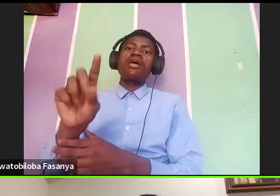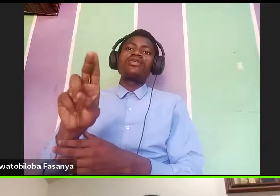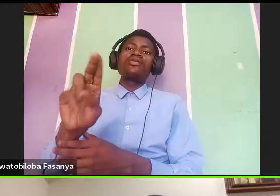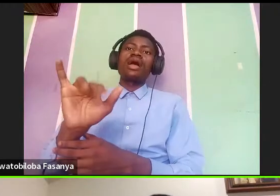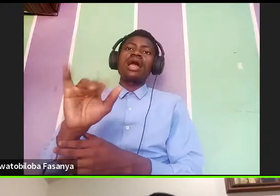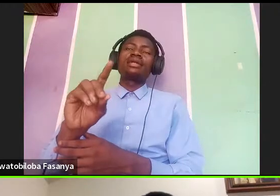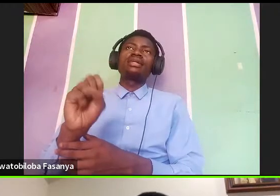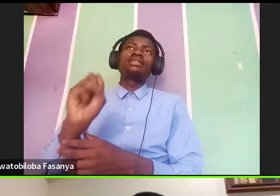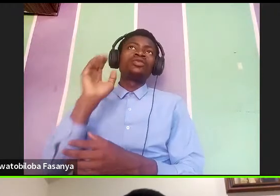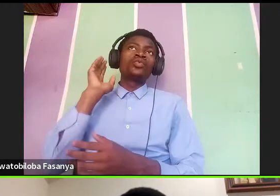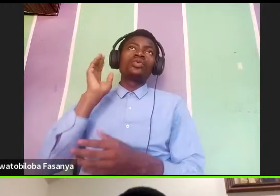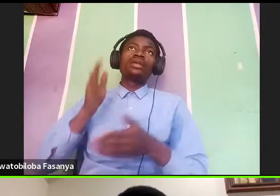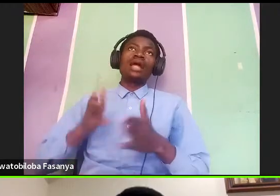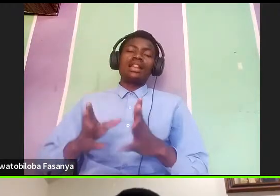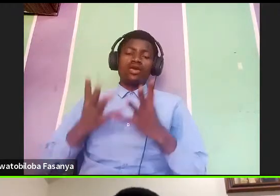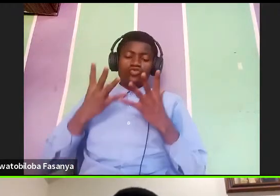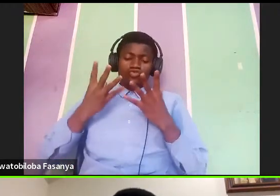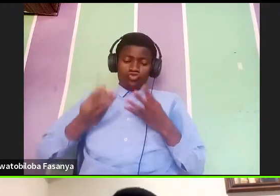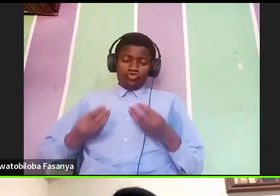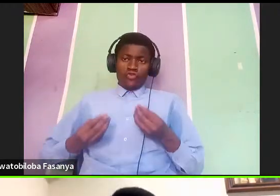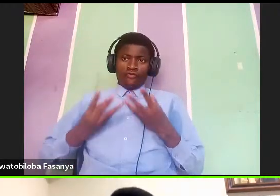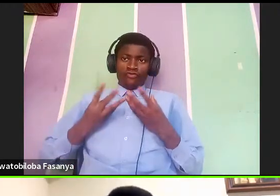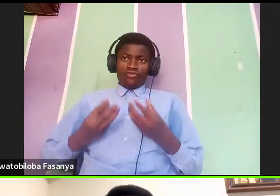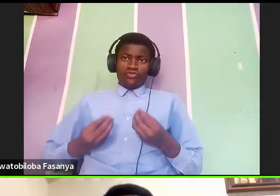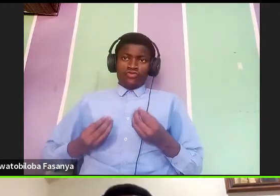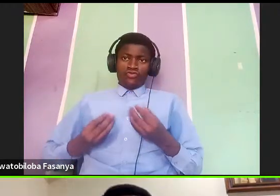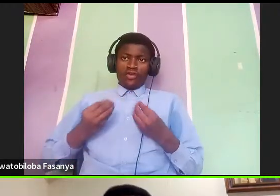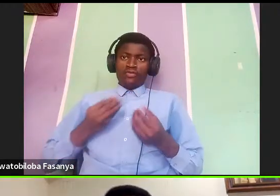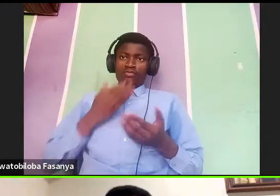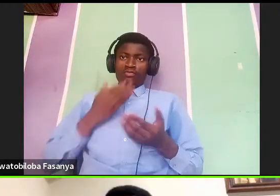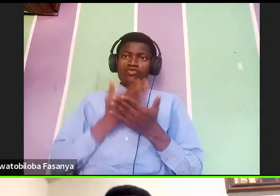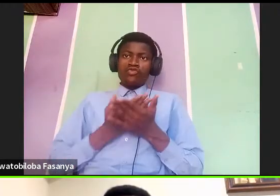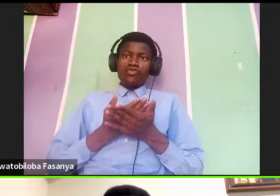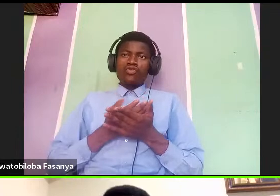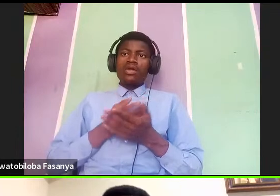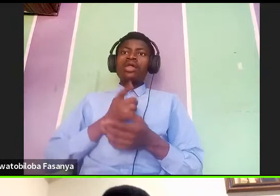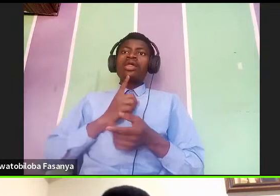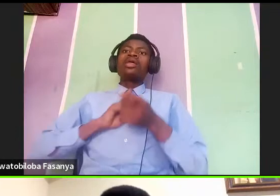to allow a good flow down the pipe.